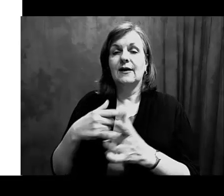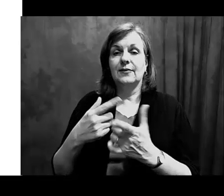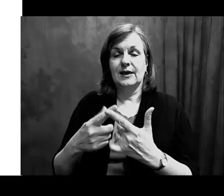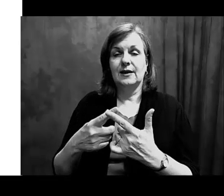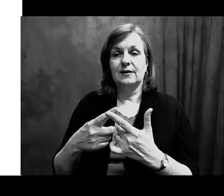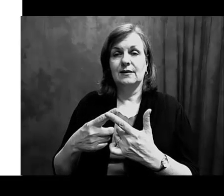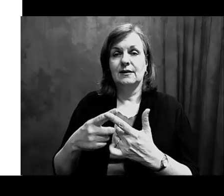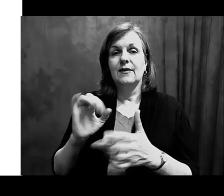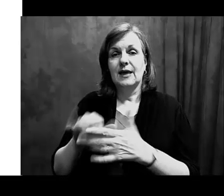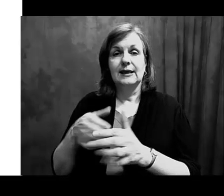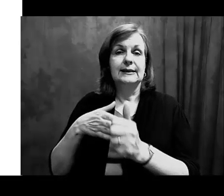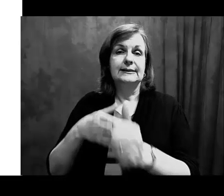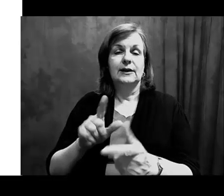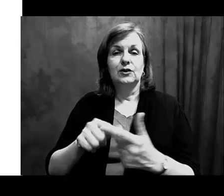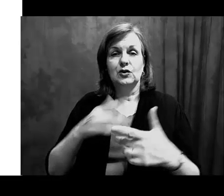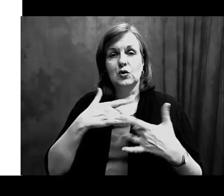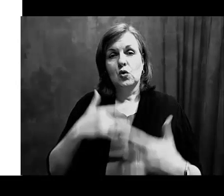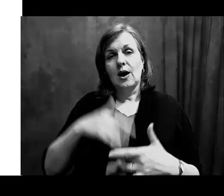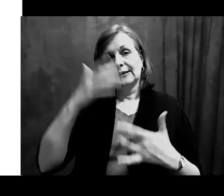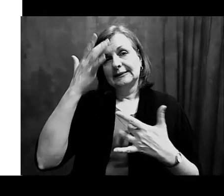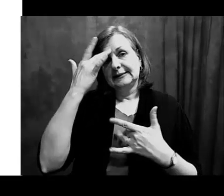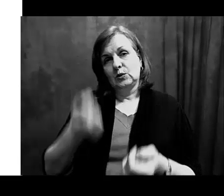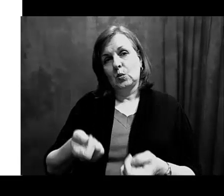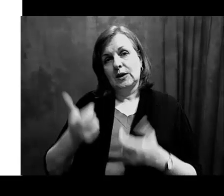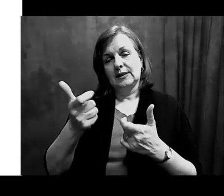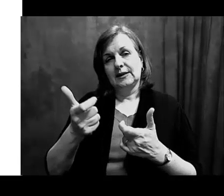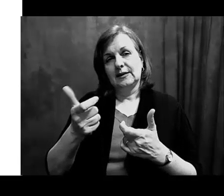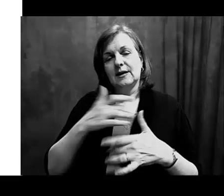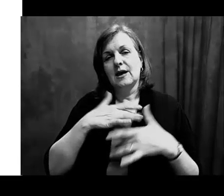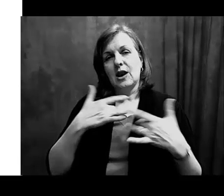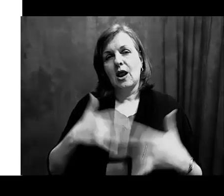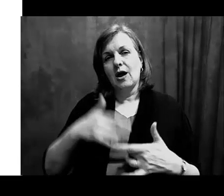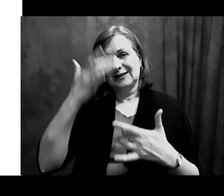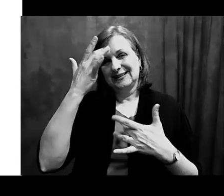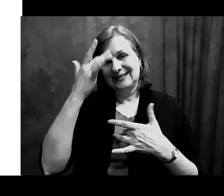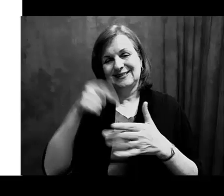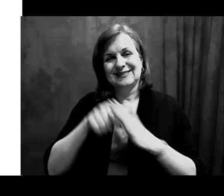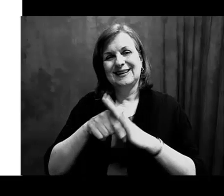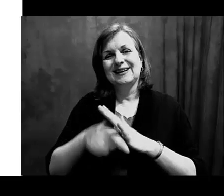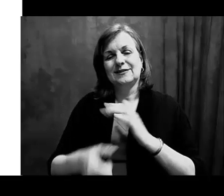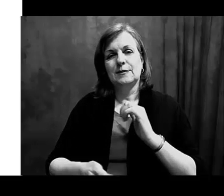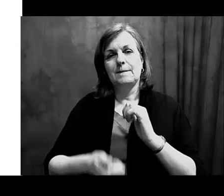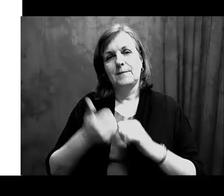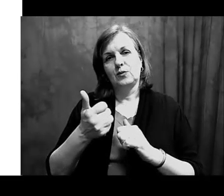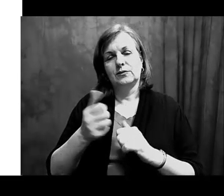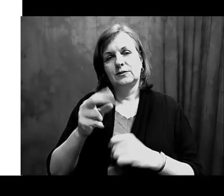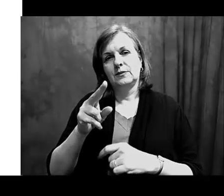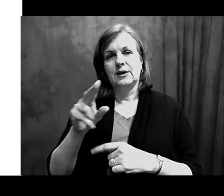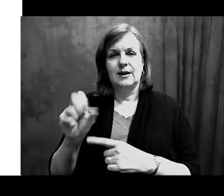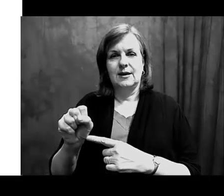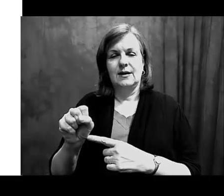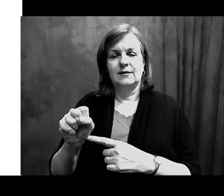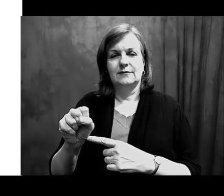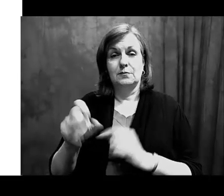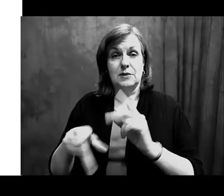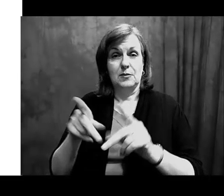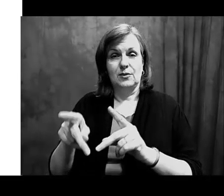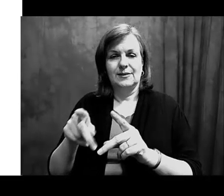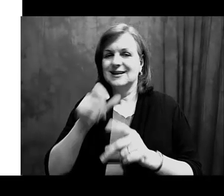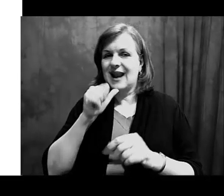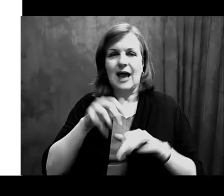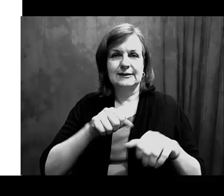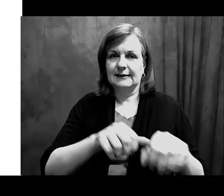factors, you certainly can lead very quickly to heart disease. And heart disease is currently the leading killer of Americans. It is not cancer.